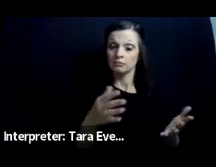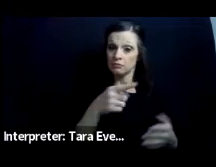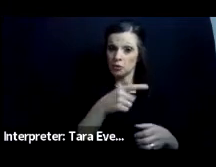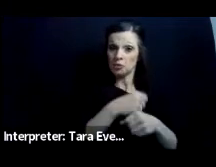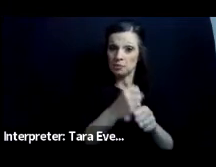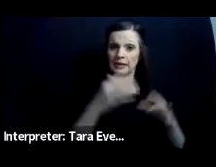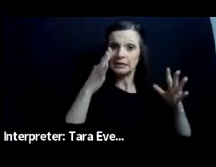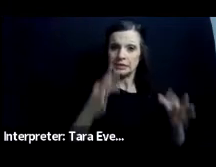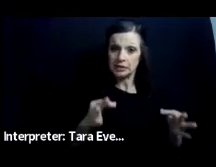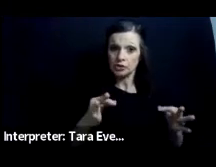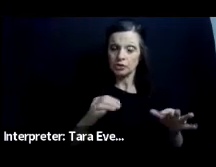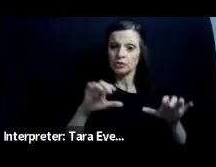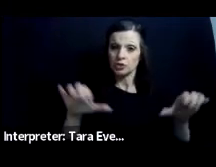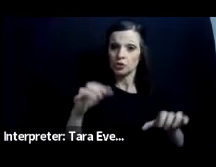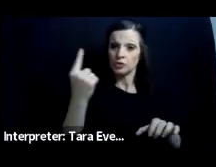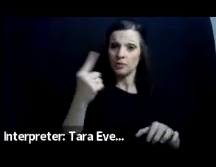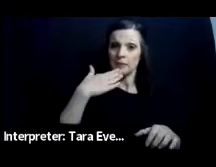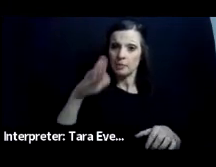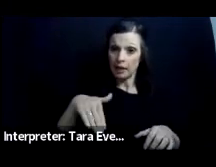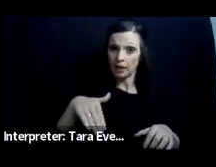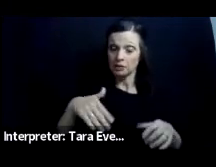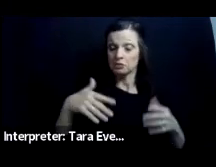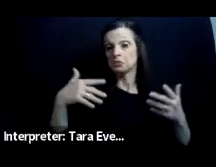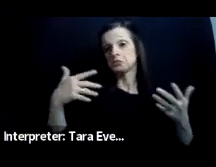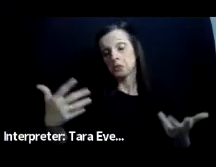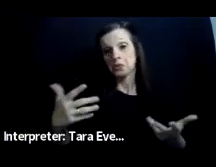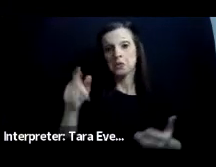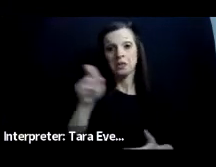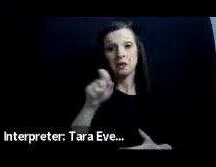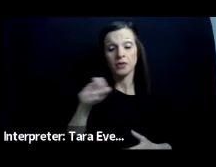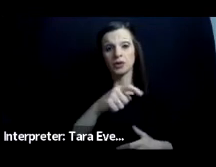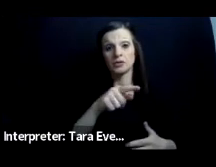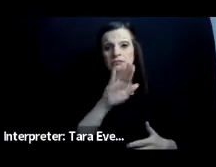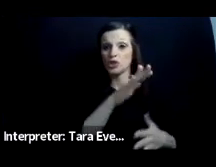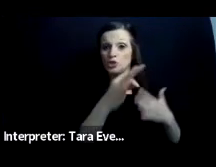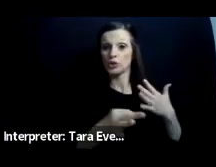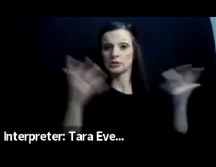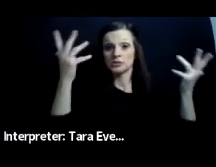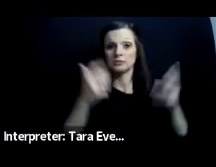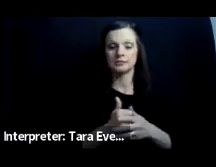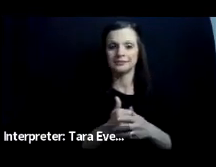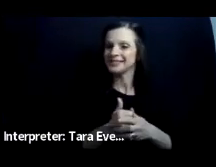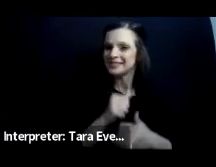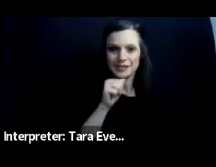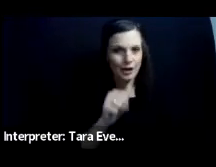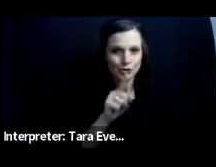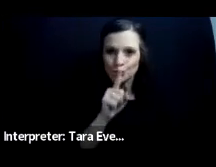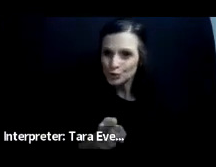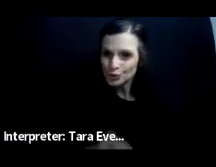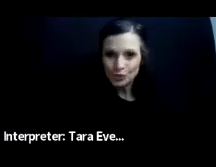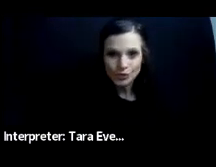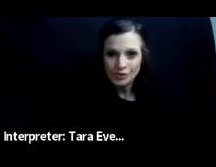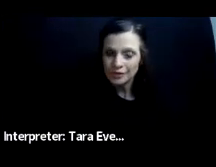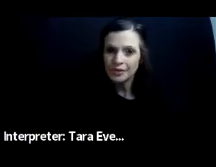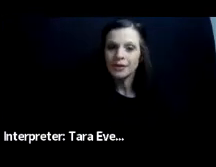decision to do bad things. So therefore it's choice, which is not true. But again, those are the